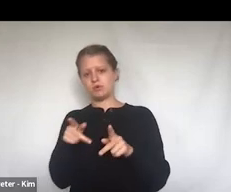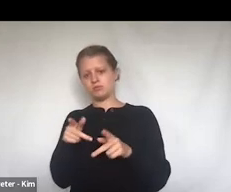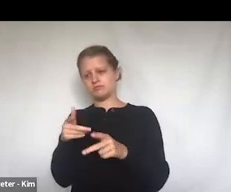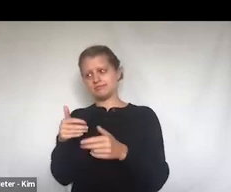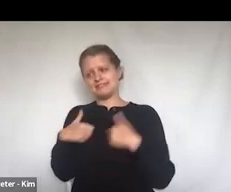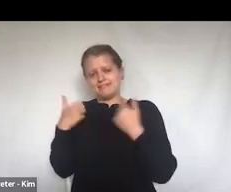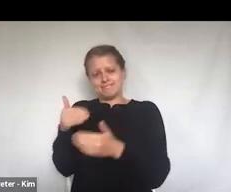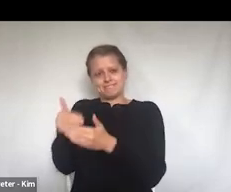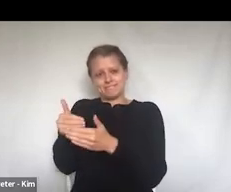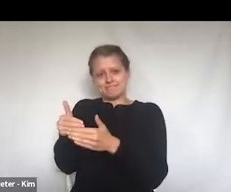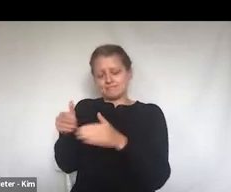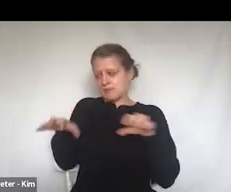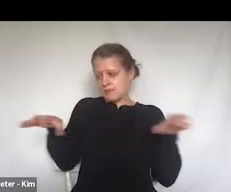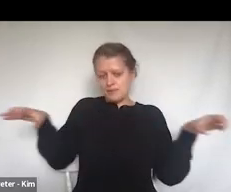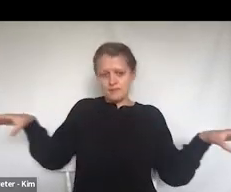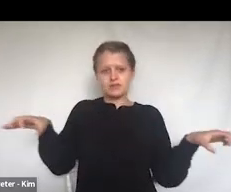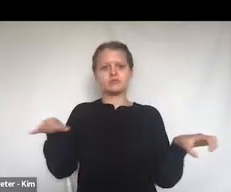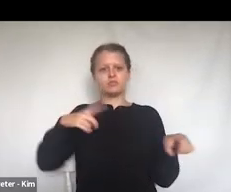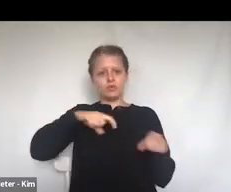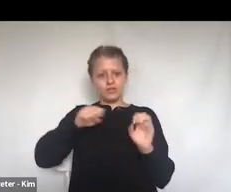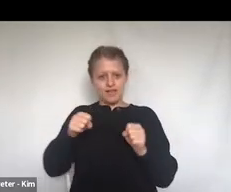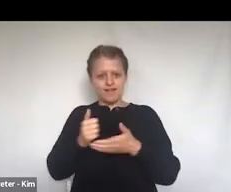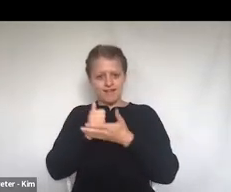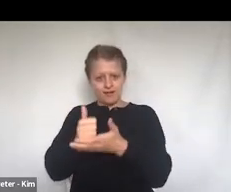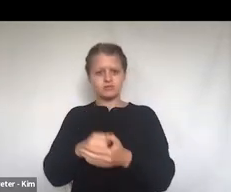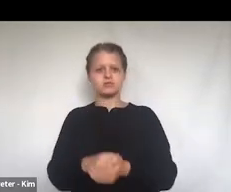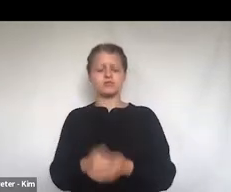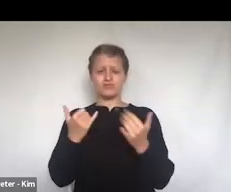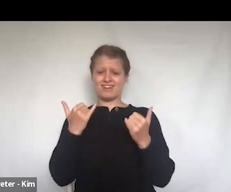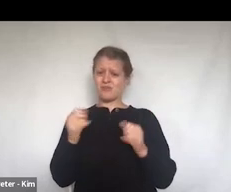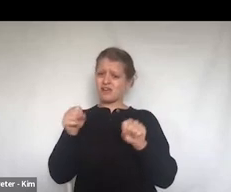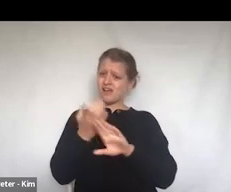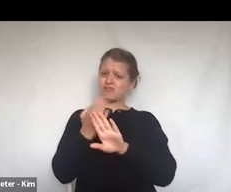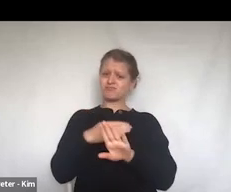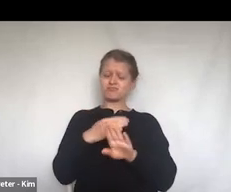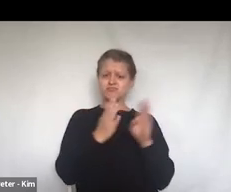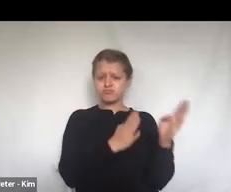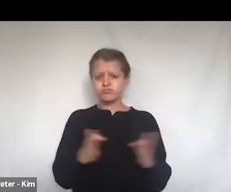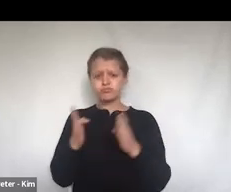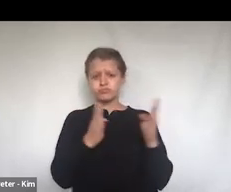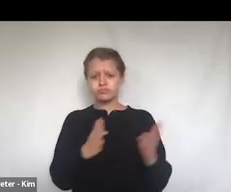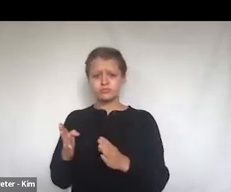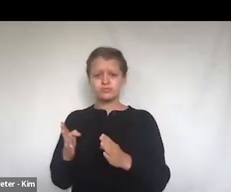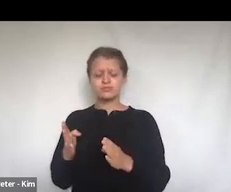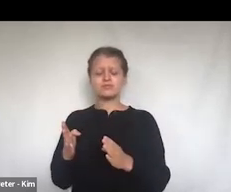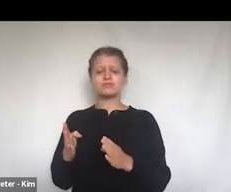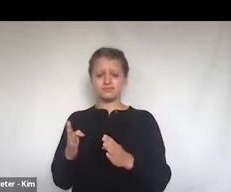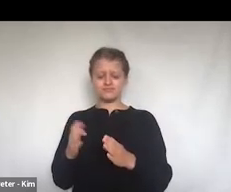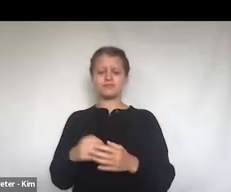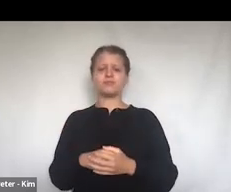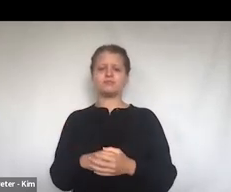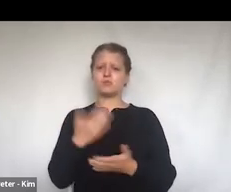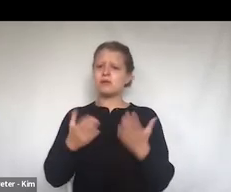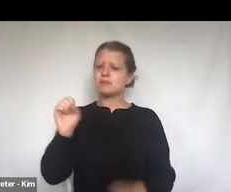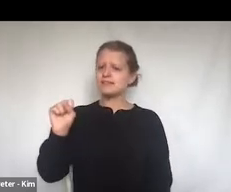can also take action and take steps to prepare for these events, and we can empower ourselves in that way. And so, Sarah, let's maybe